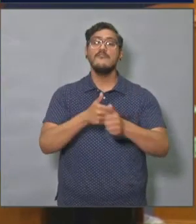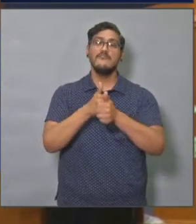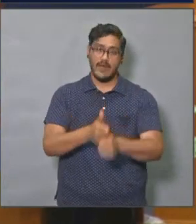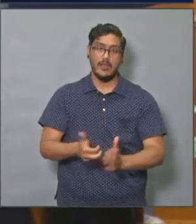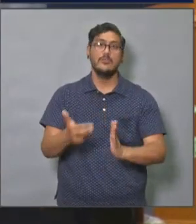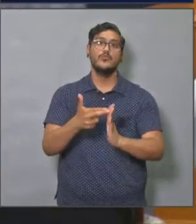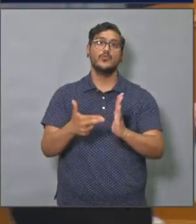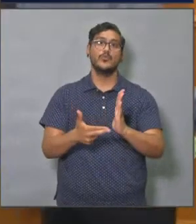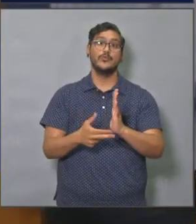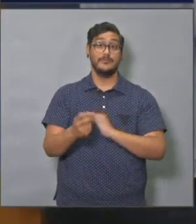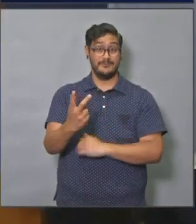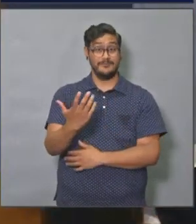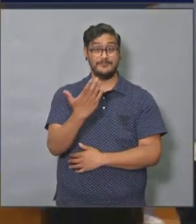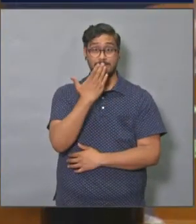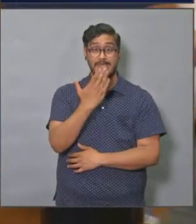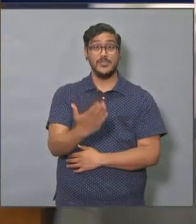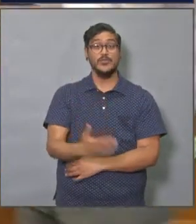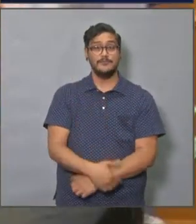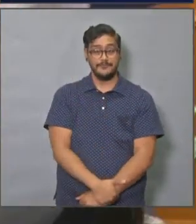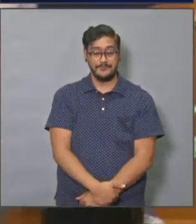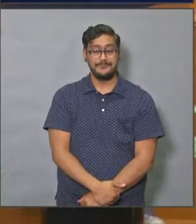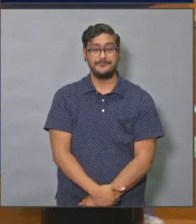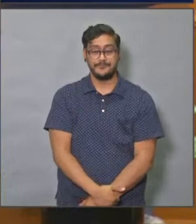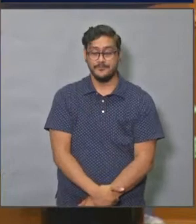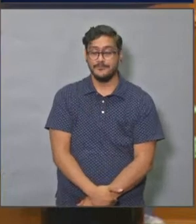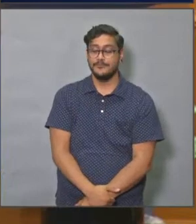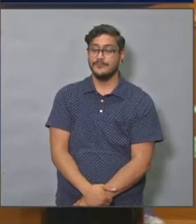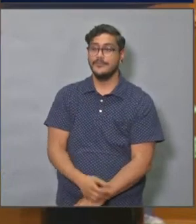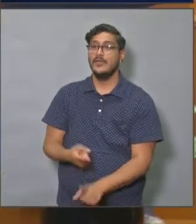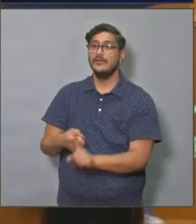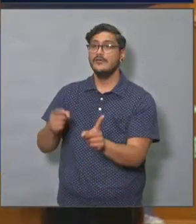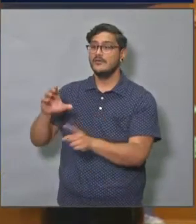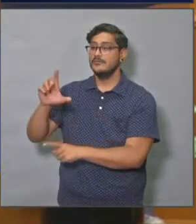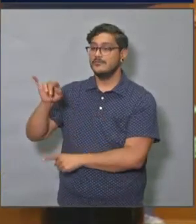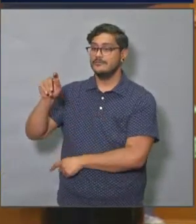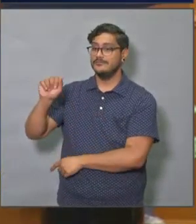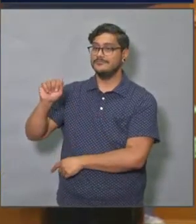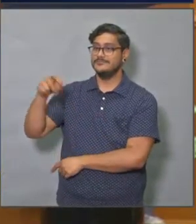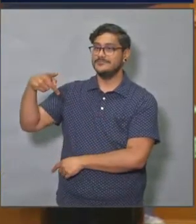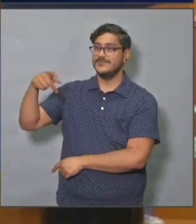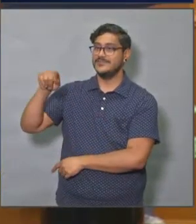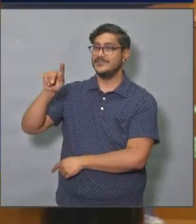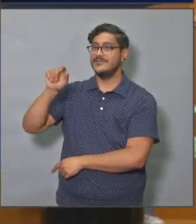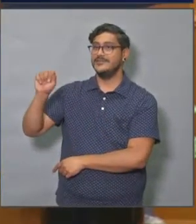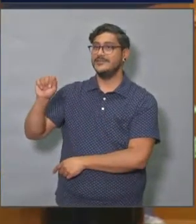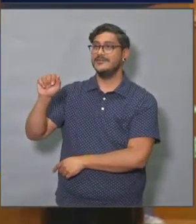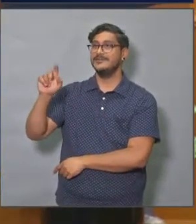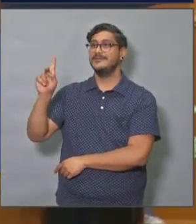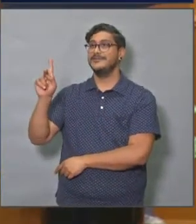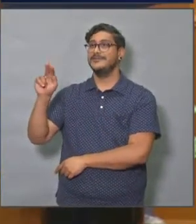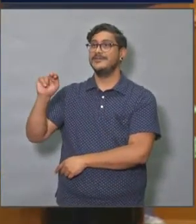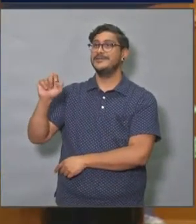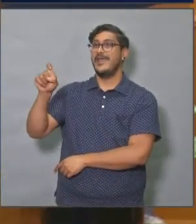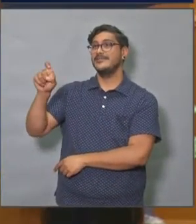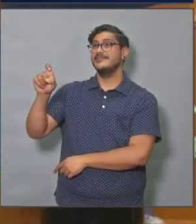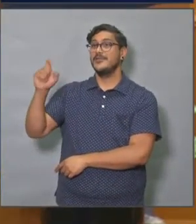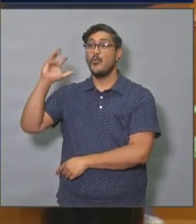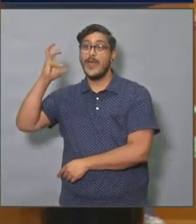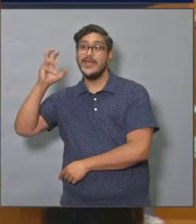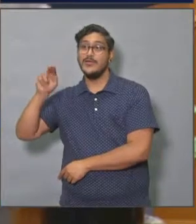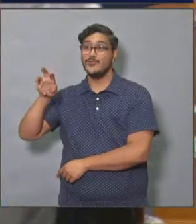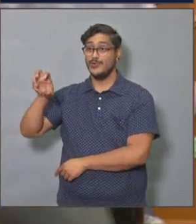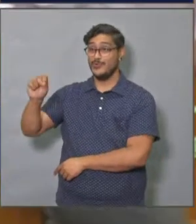question. Our next question comes from Claudia Pisciuta from KNX Radio News. Please go